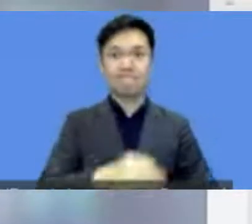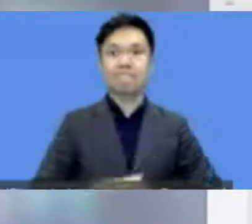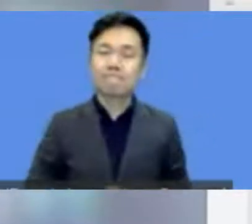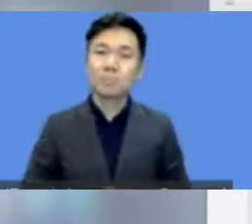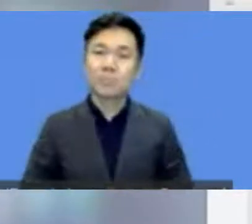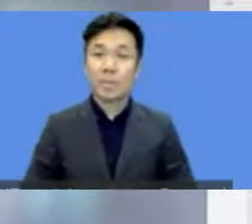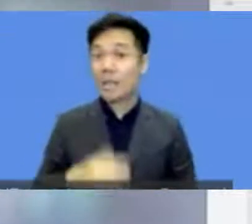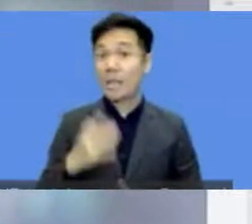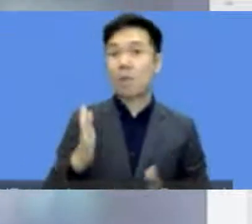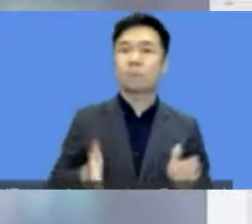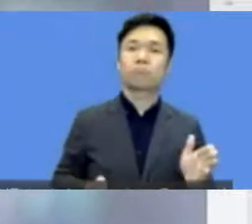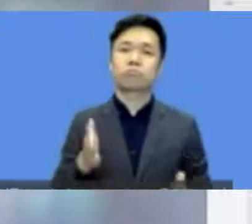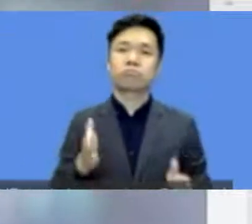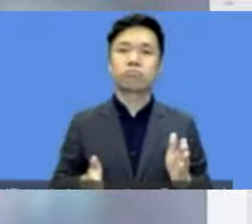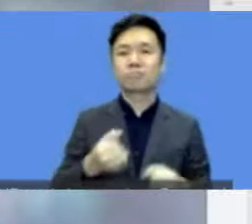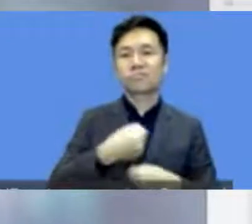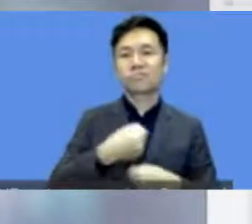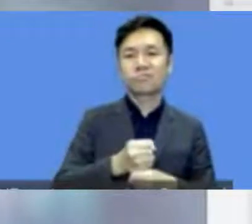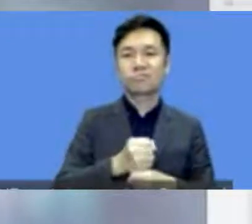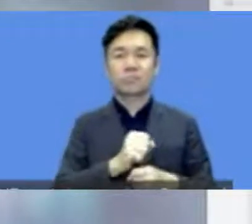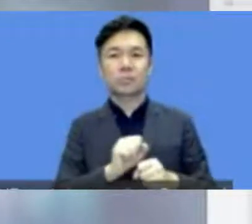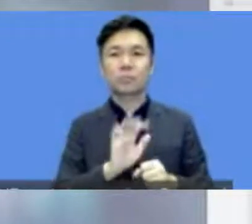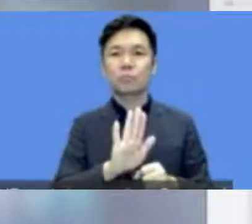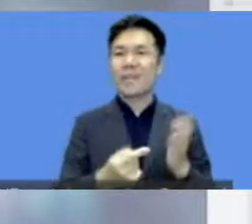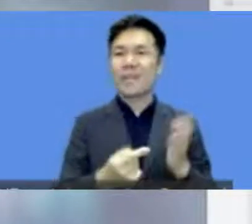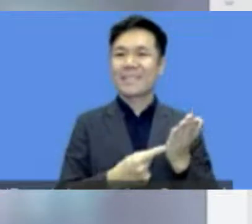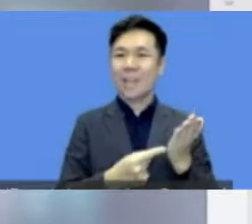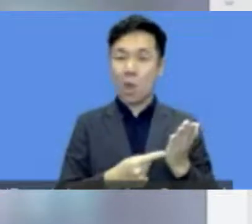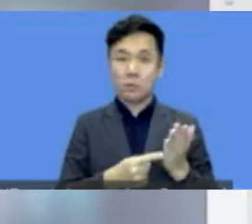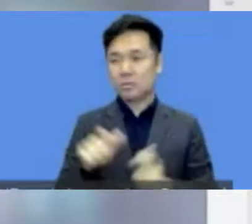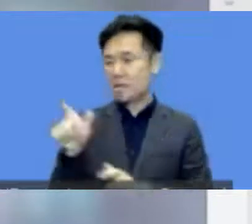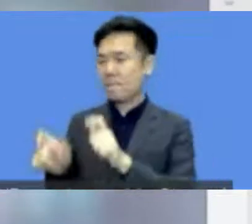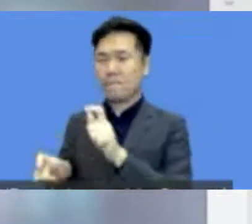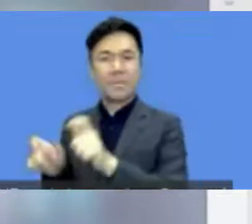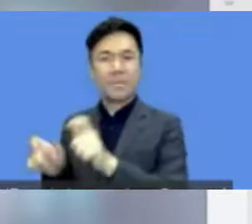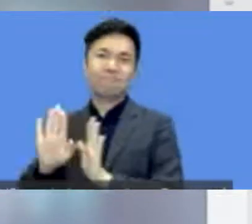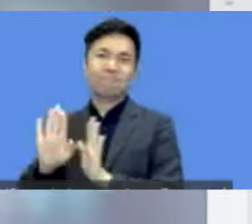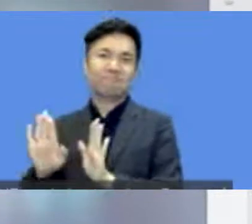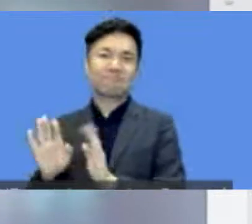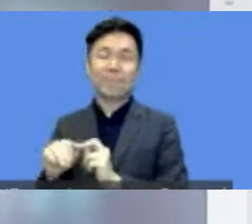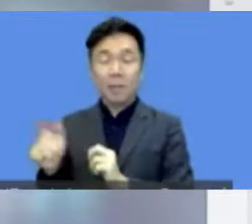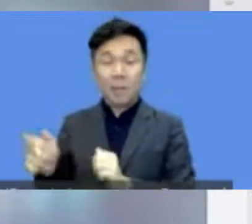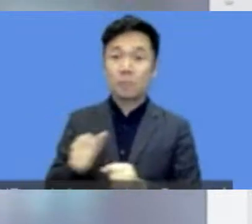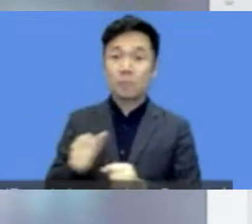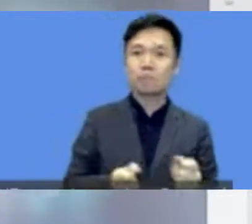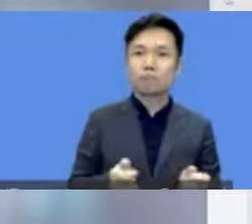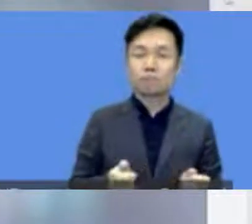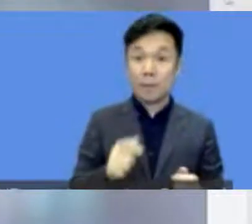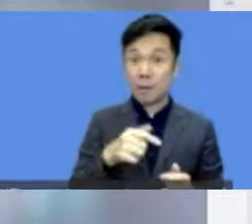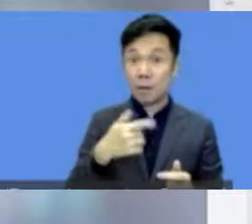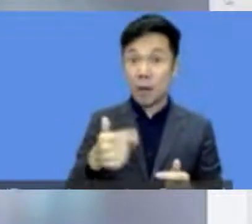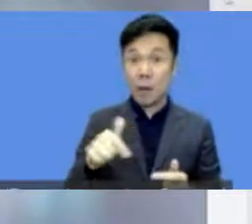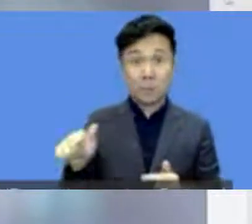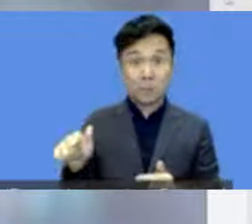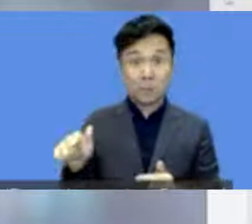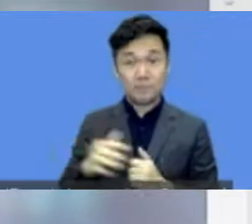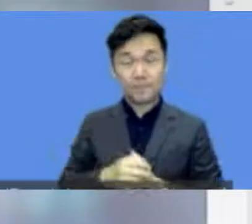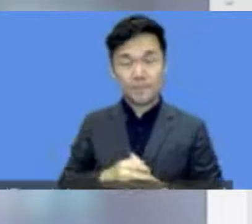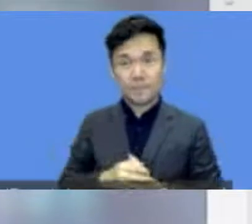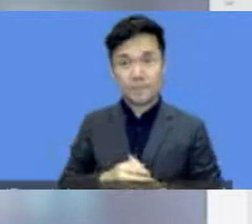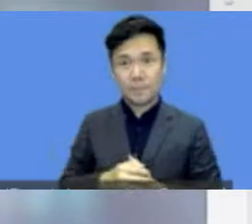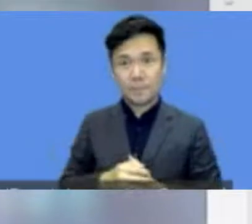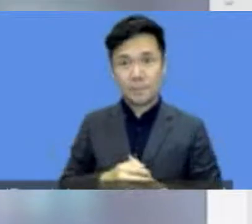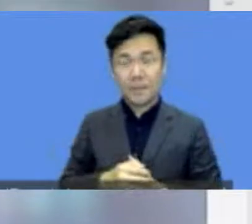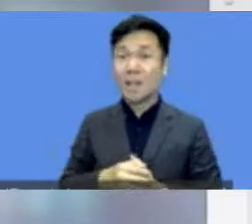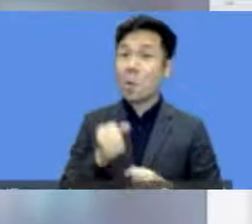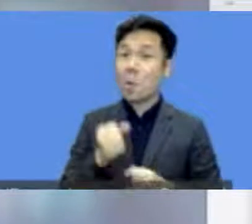of the automotive technology, most of the jobs are also risky condition to lose, and also the unemployment rate